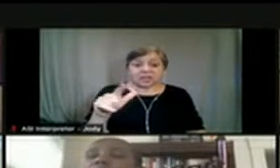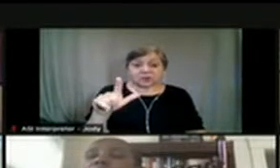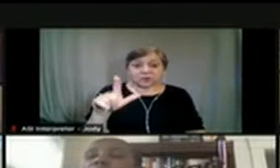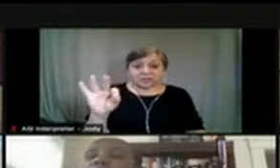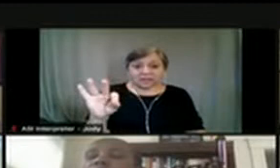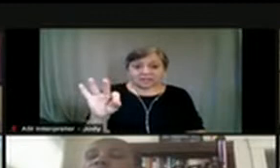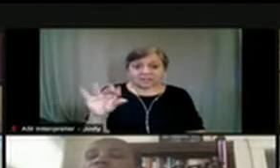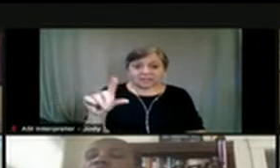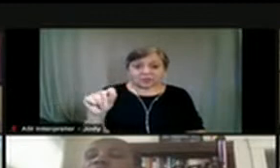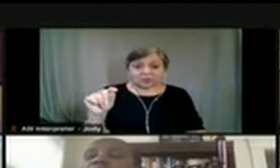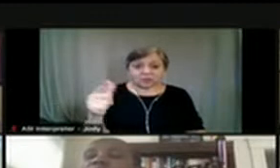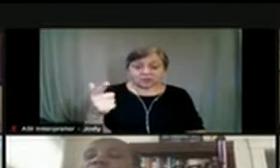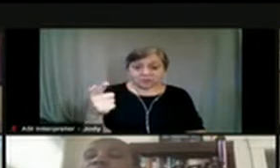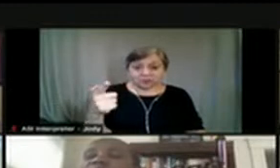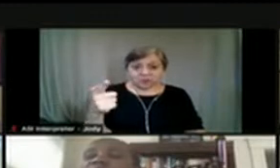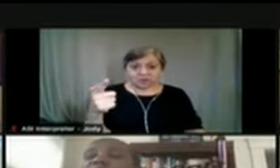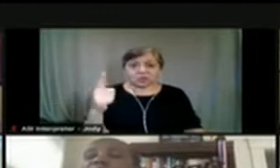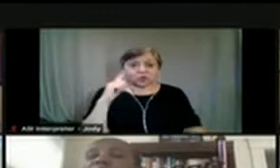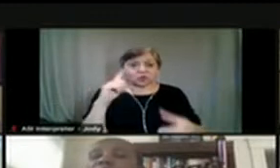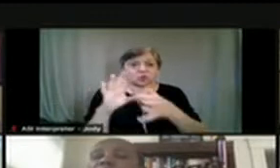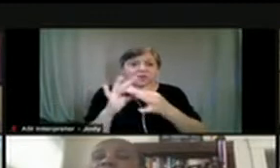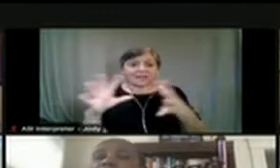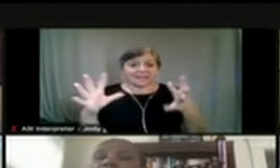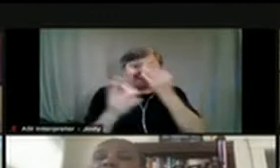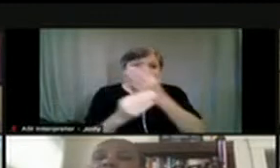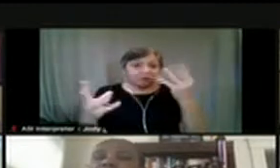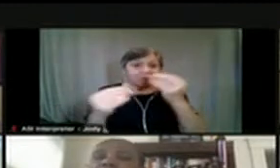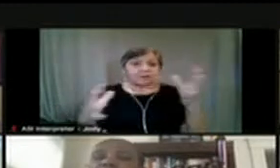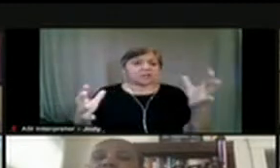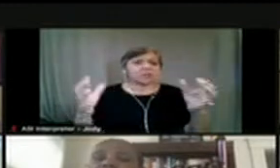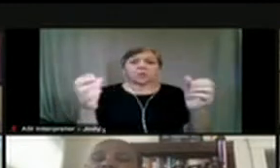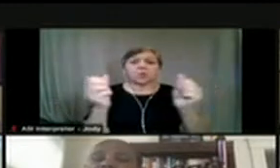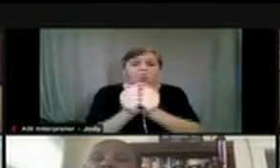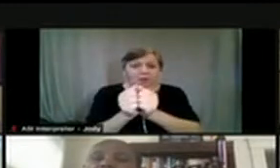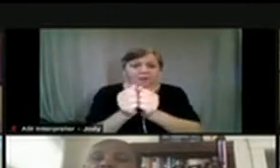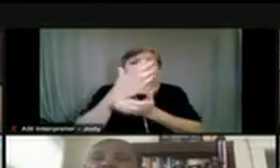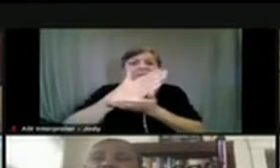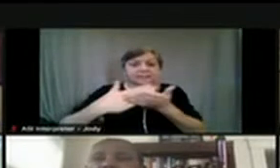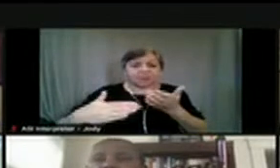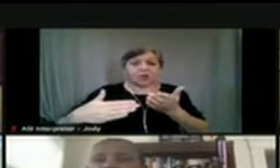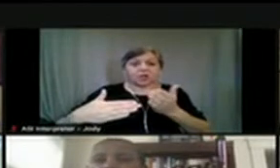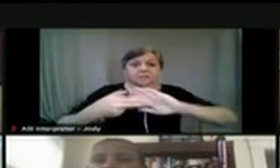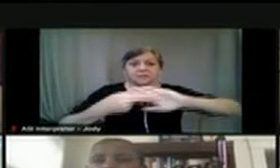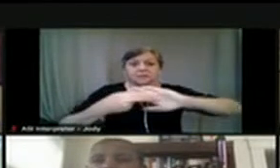2021 with redactions. The school committee